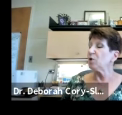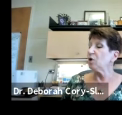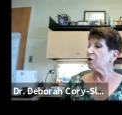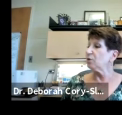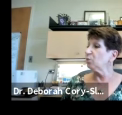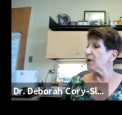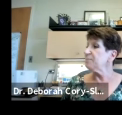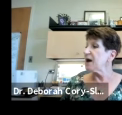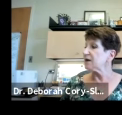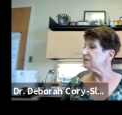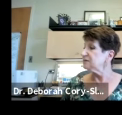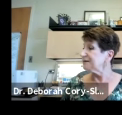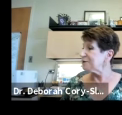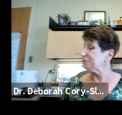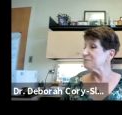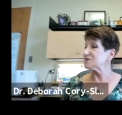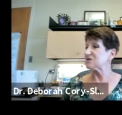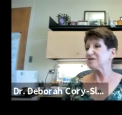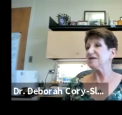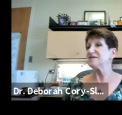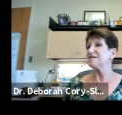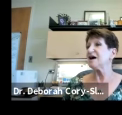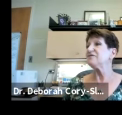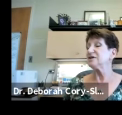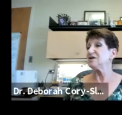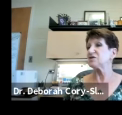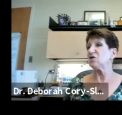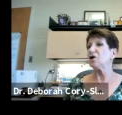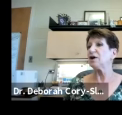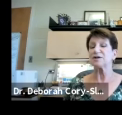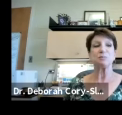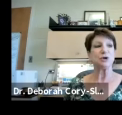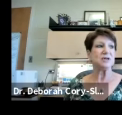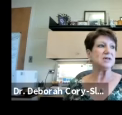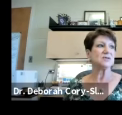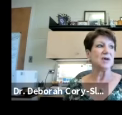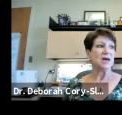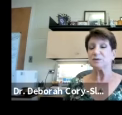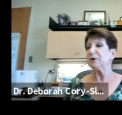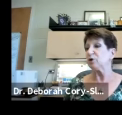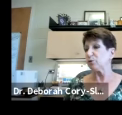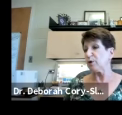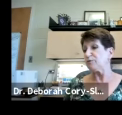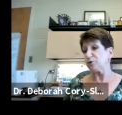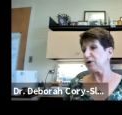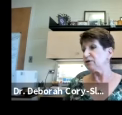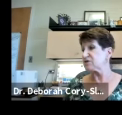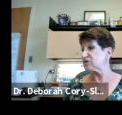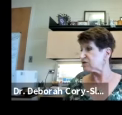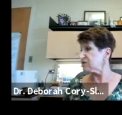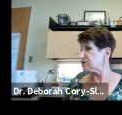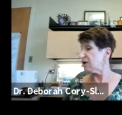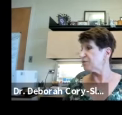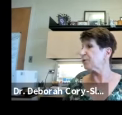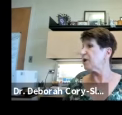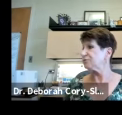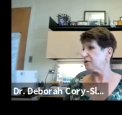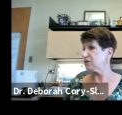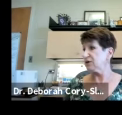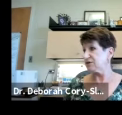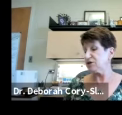of them are way back from the 60s and 70s. Our expertise has been of critical assistance to